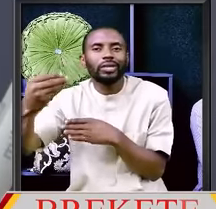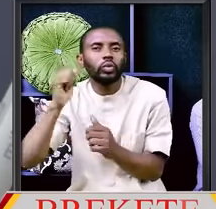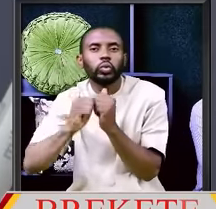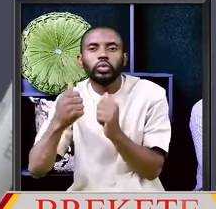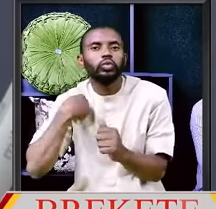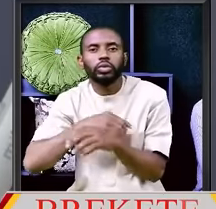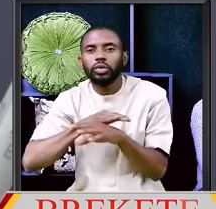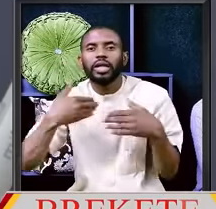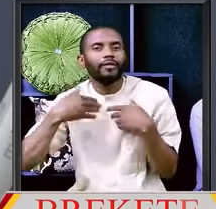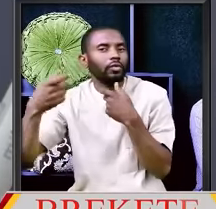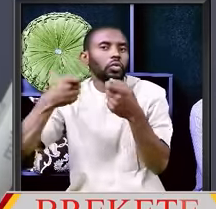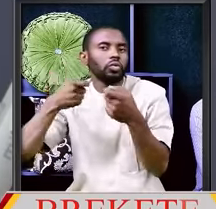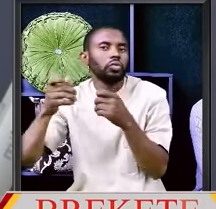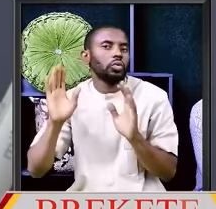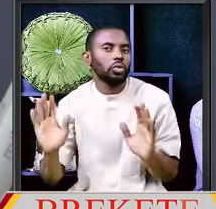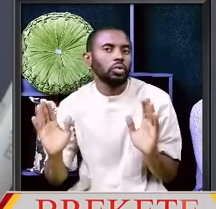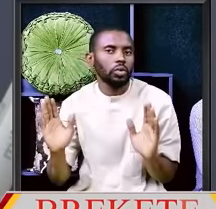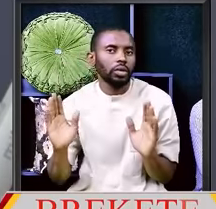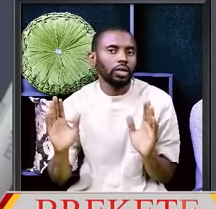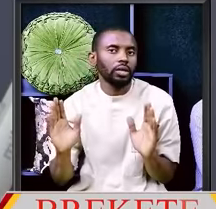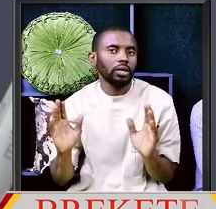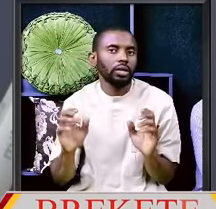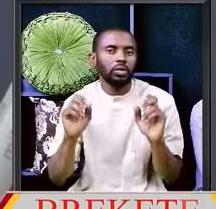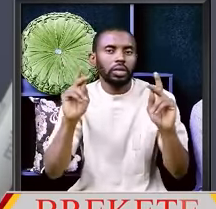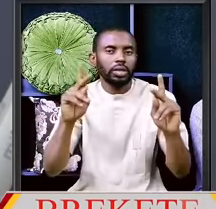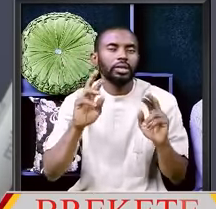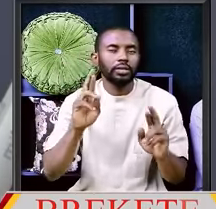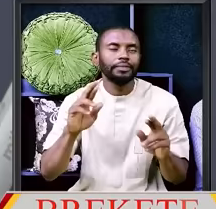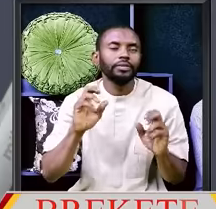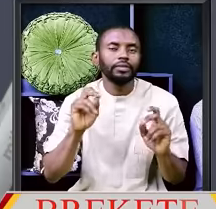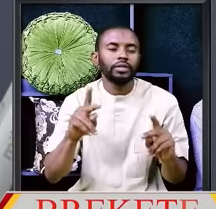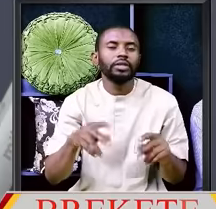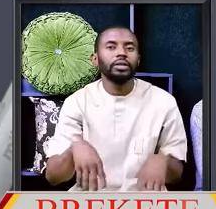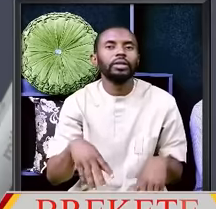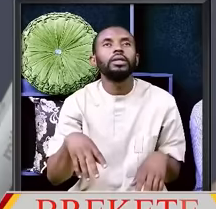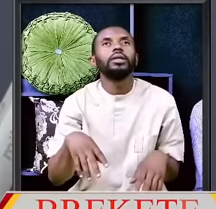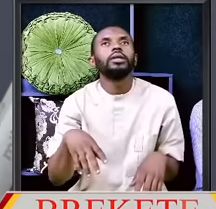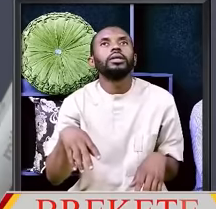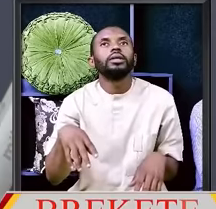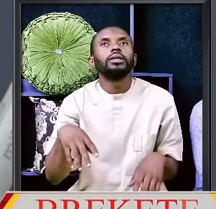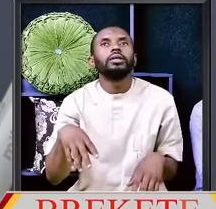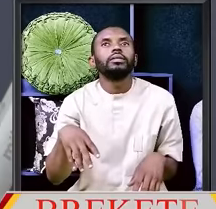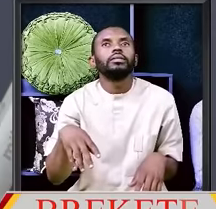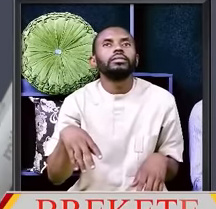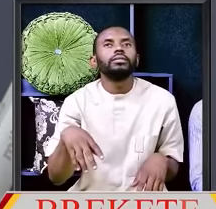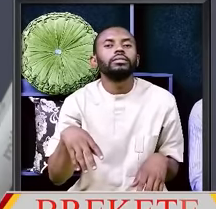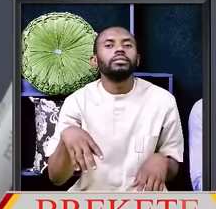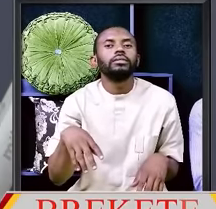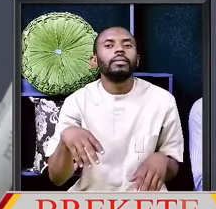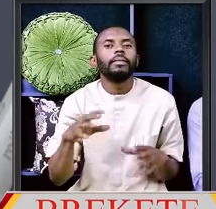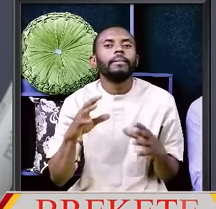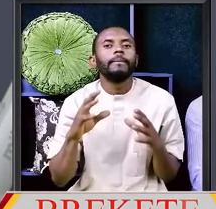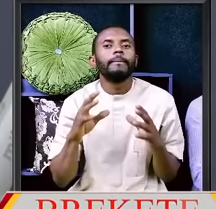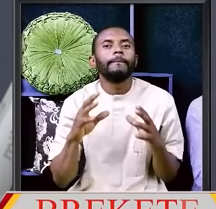will no get control over. Okay, yes, sir. Uh-huh. Yes, sir. No problem, sir. Go ahead.